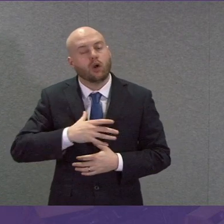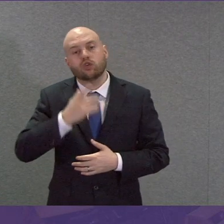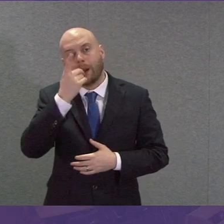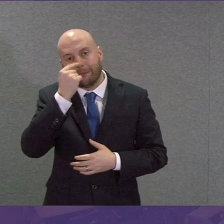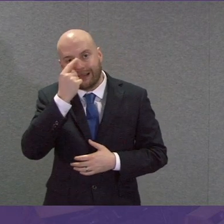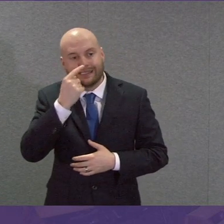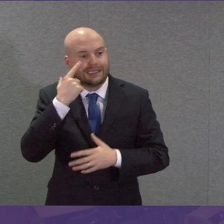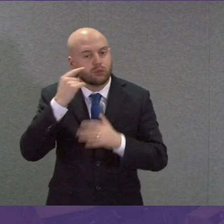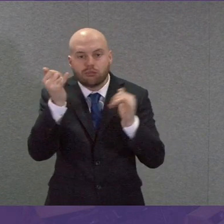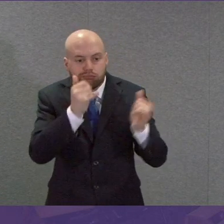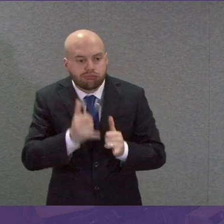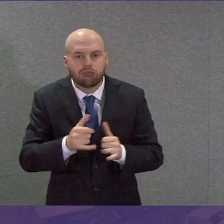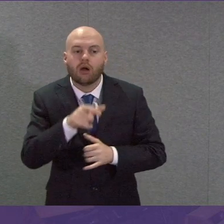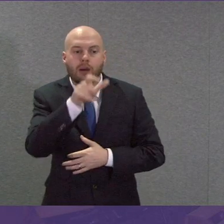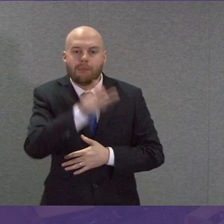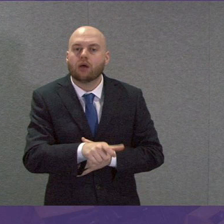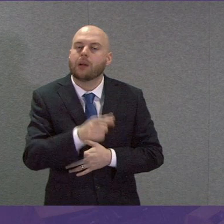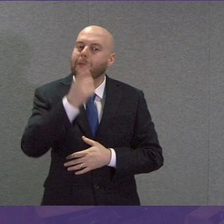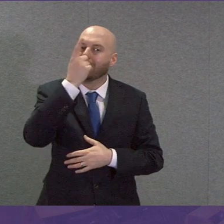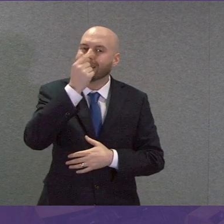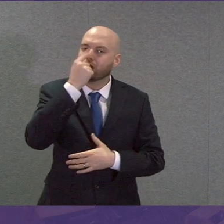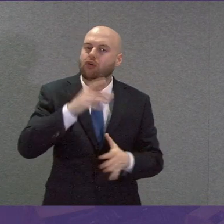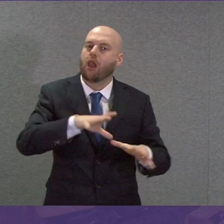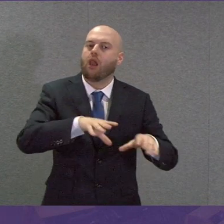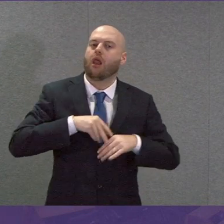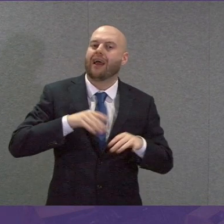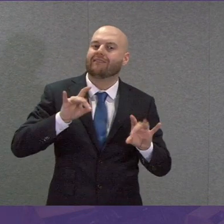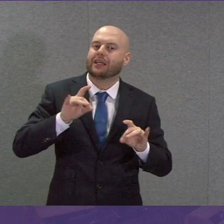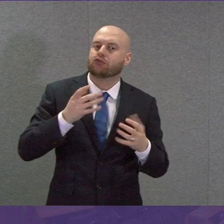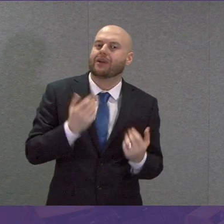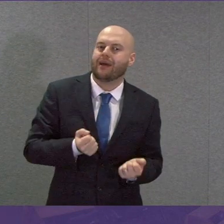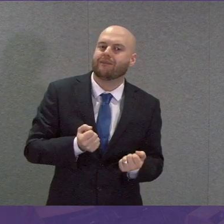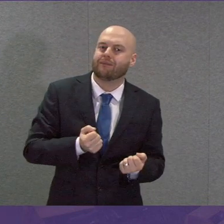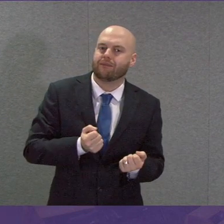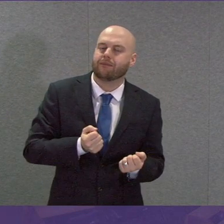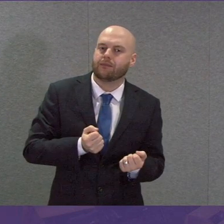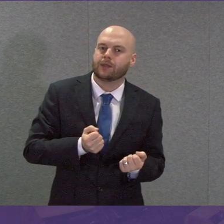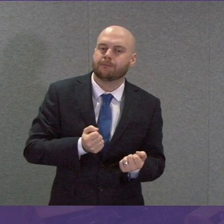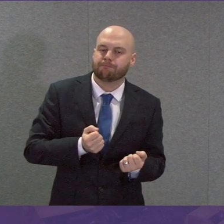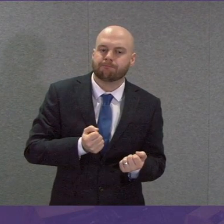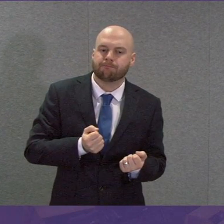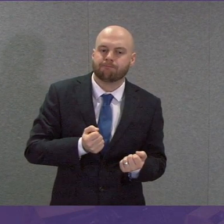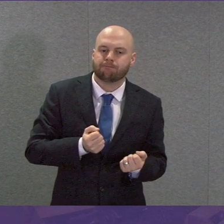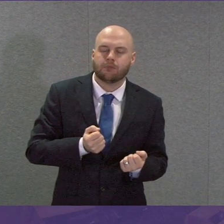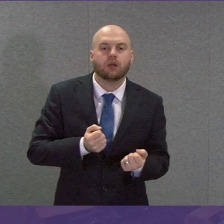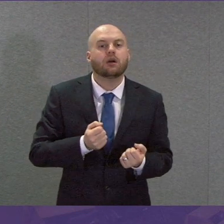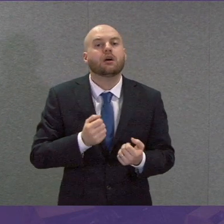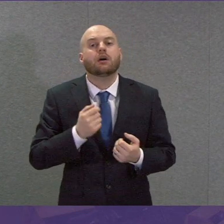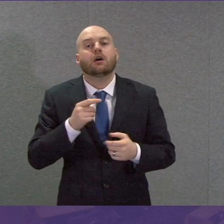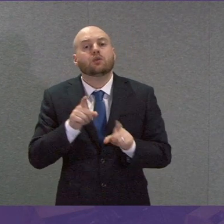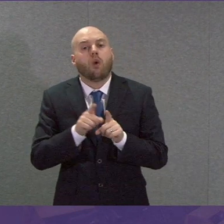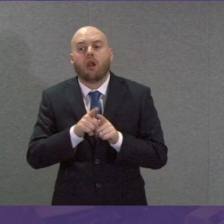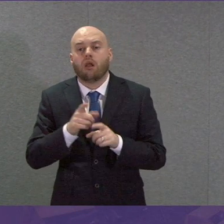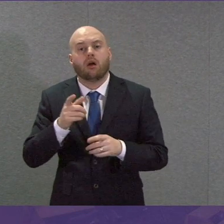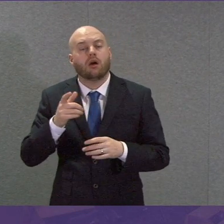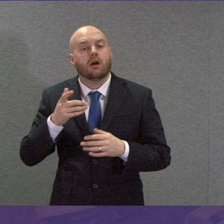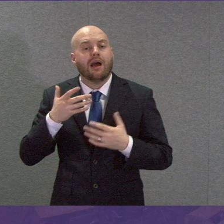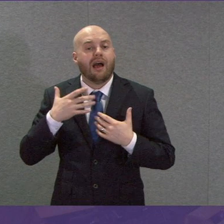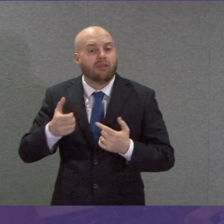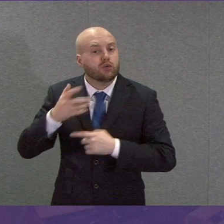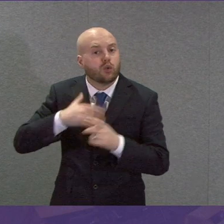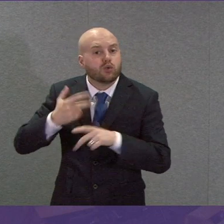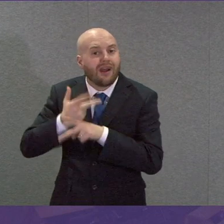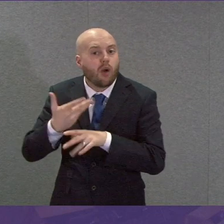potentially infected persons. Measures to allow for increased numbers of health and social care workers to join the workforce, for example by